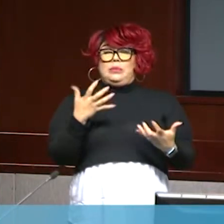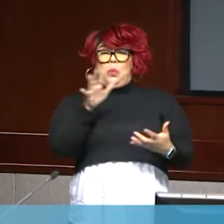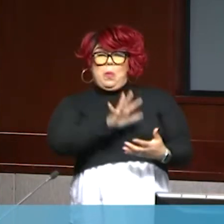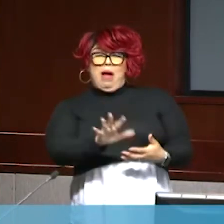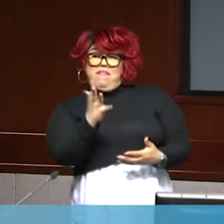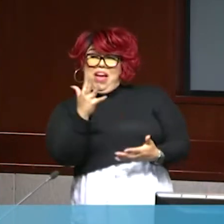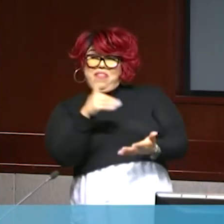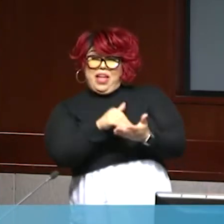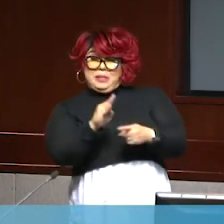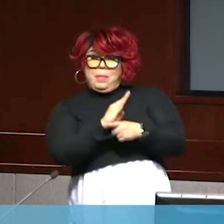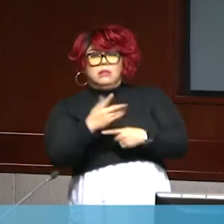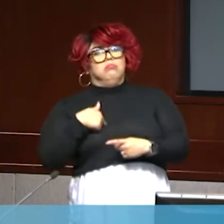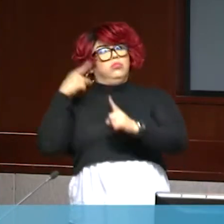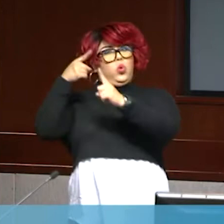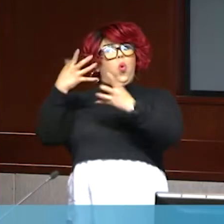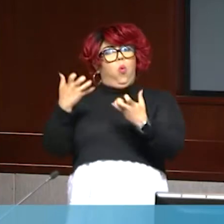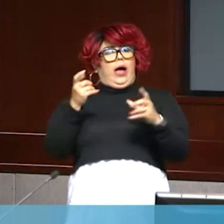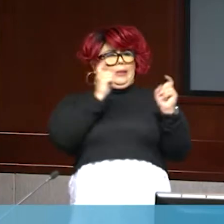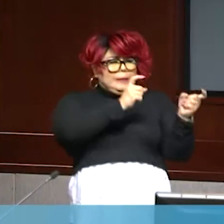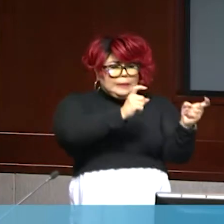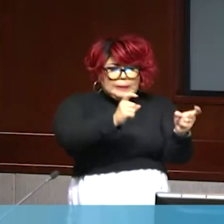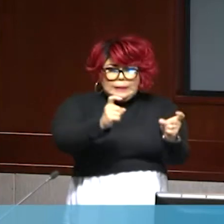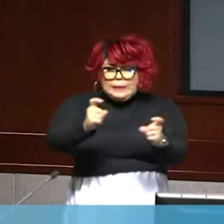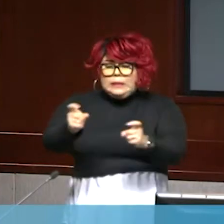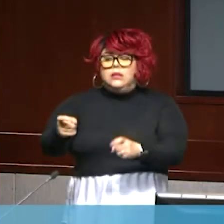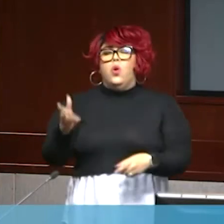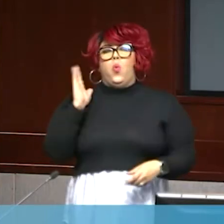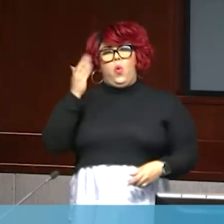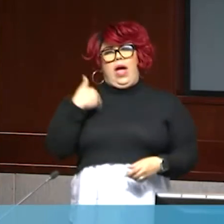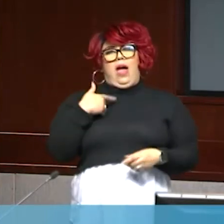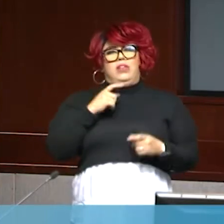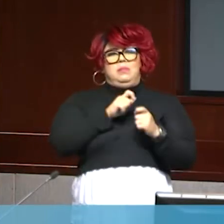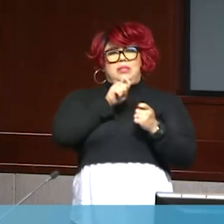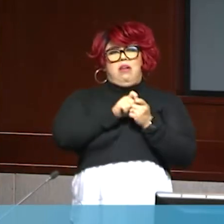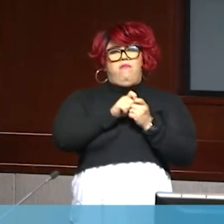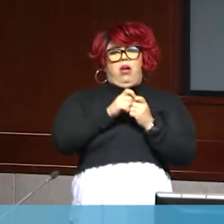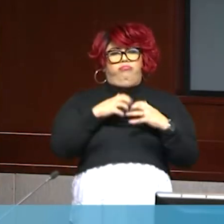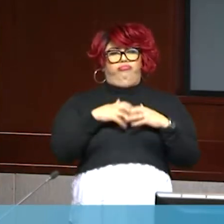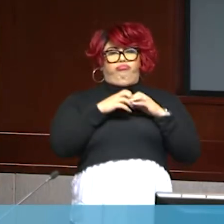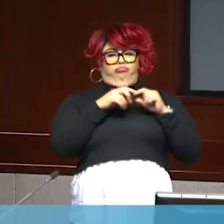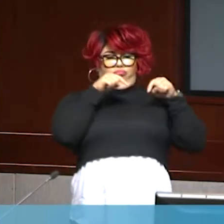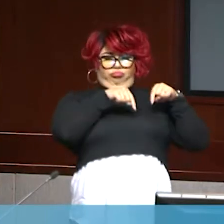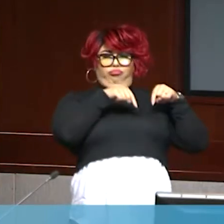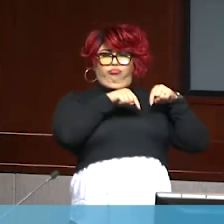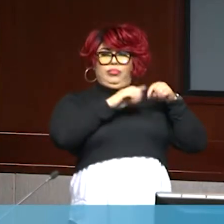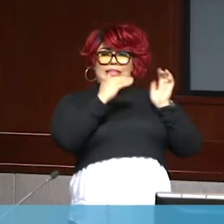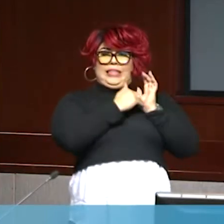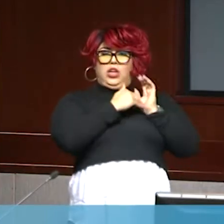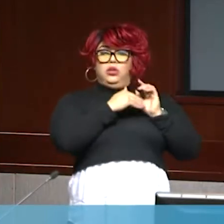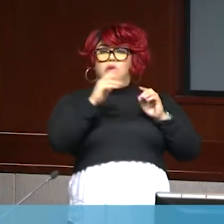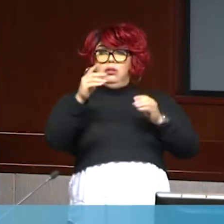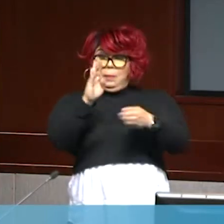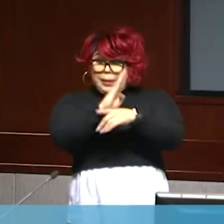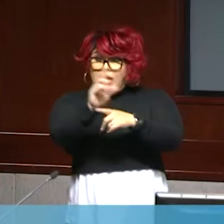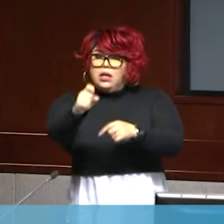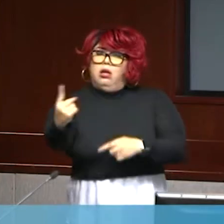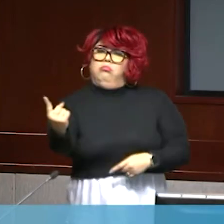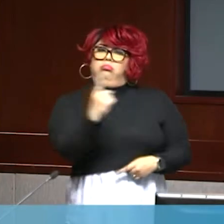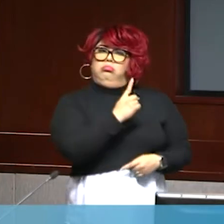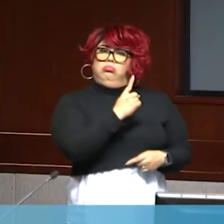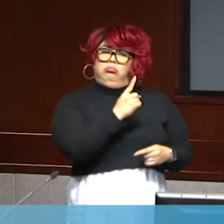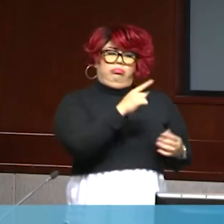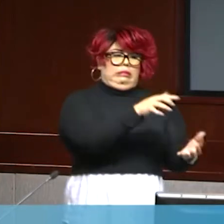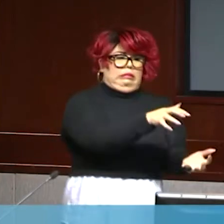county. We're going to have a number of distribution points throughout the county where businesses can go get a 2-week supply. Once that